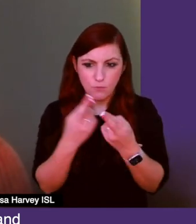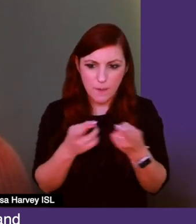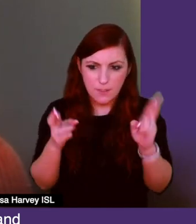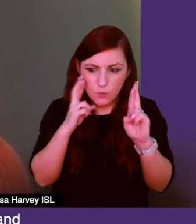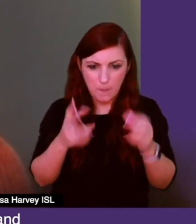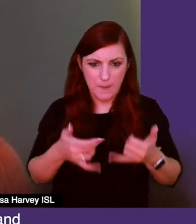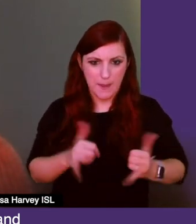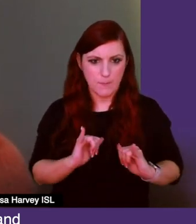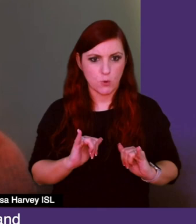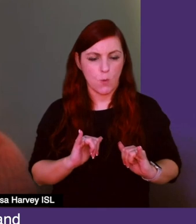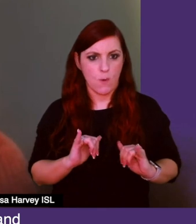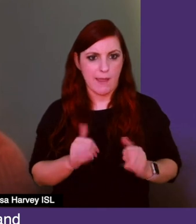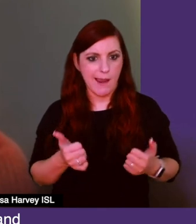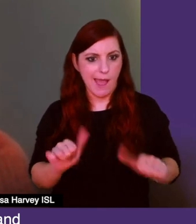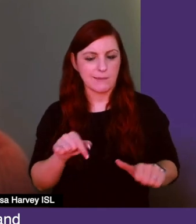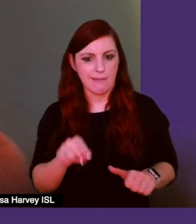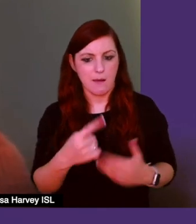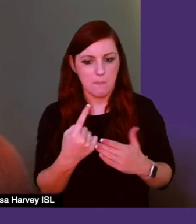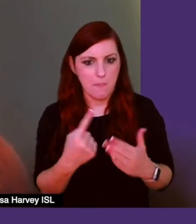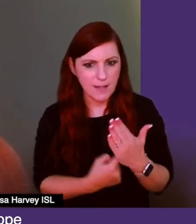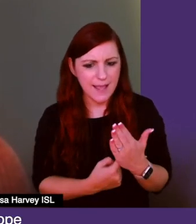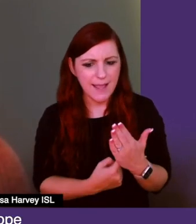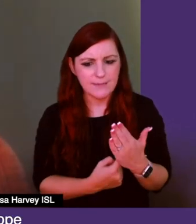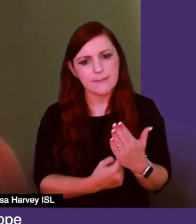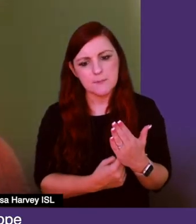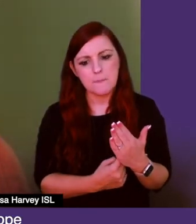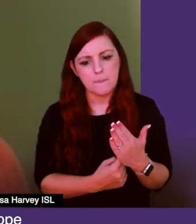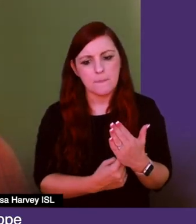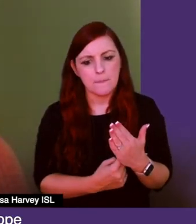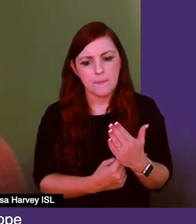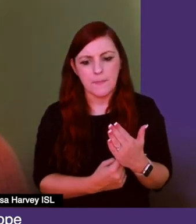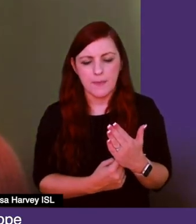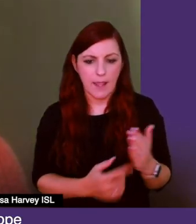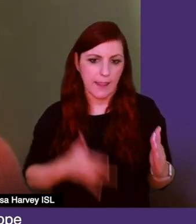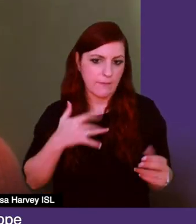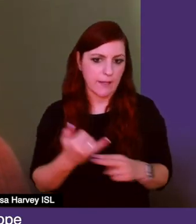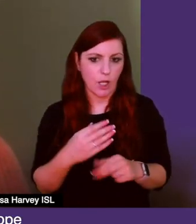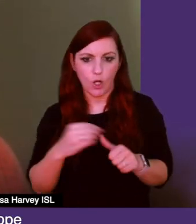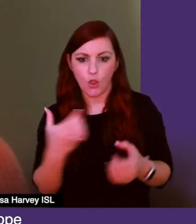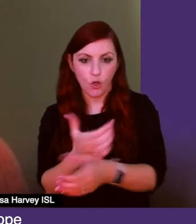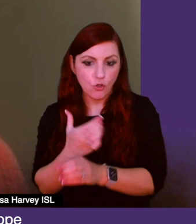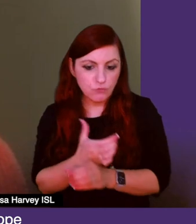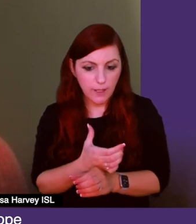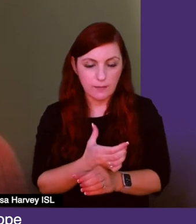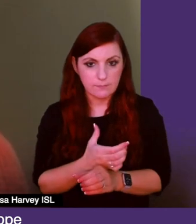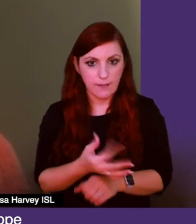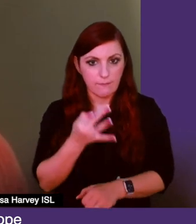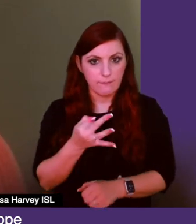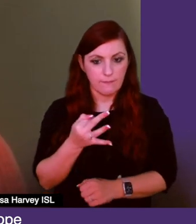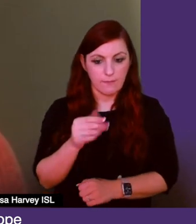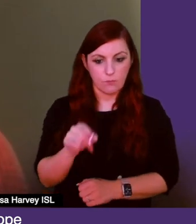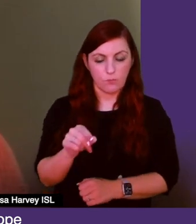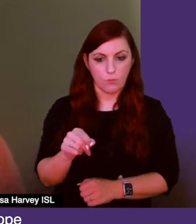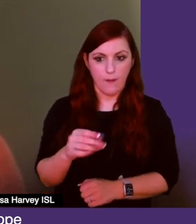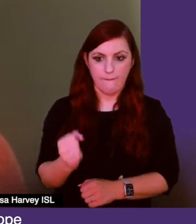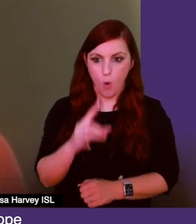representatives to really enact that policy. And, you know, living in another country gives you, you